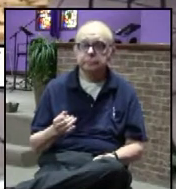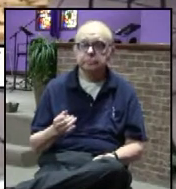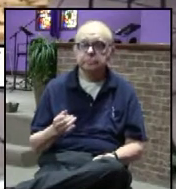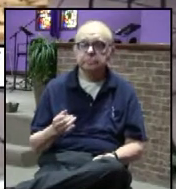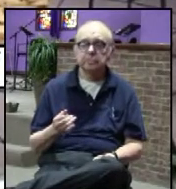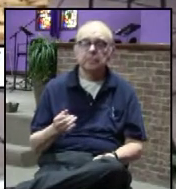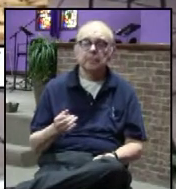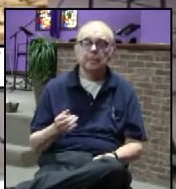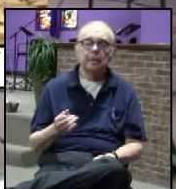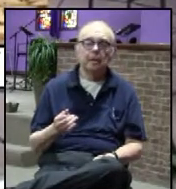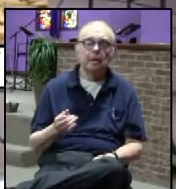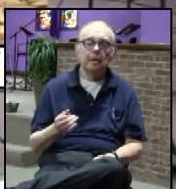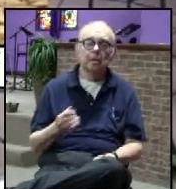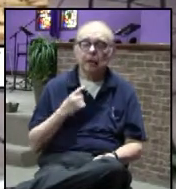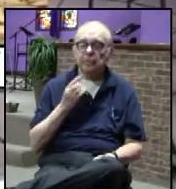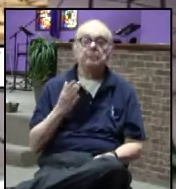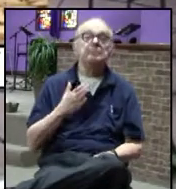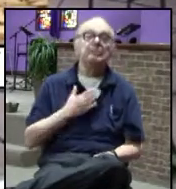Mine.